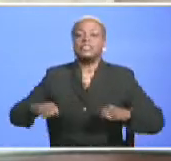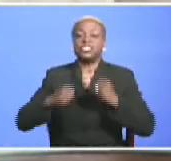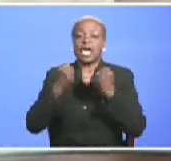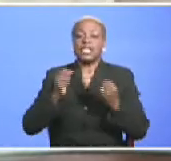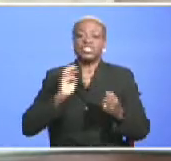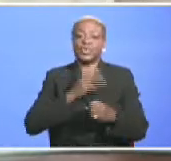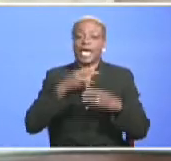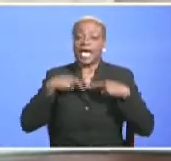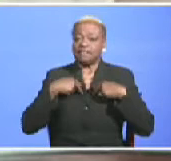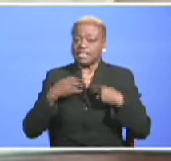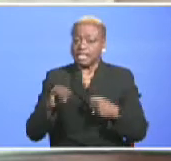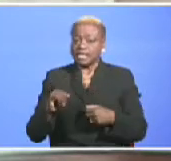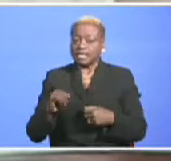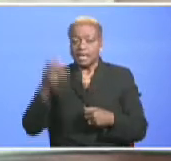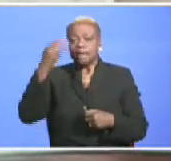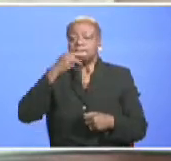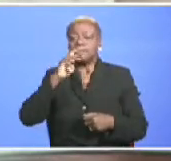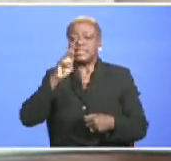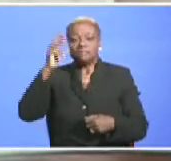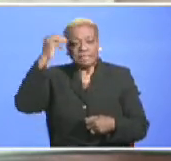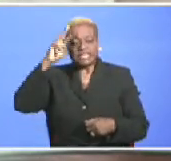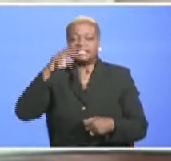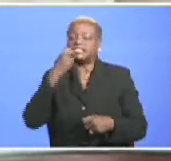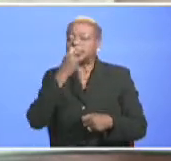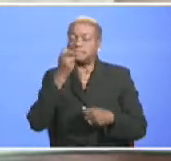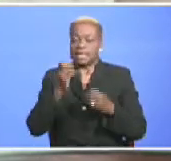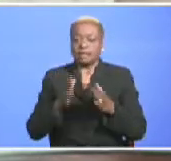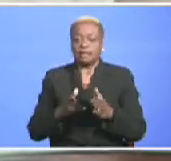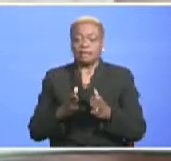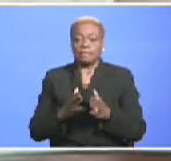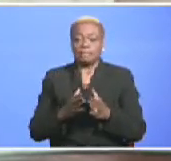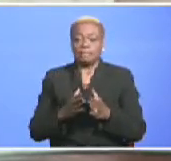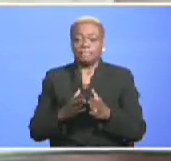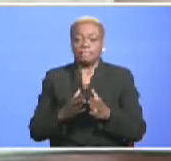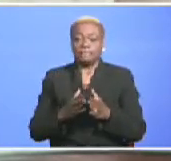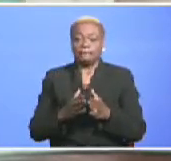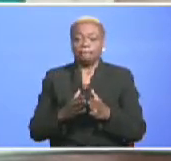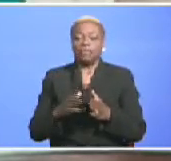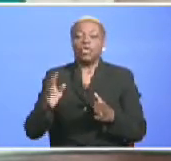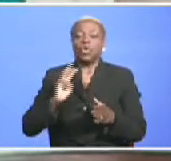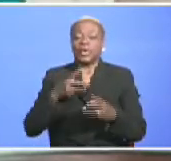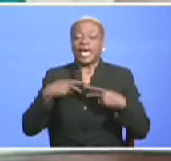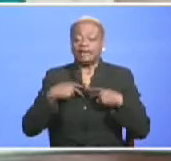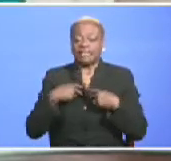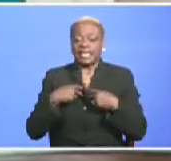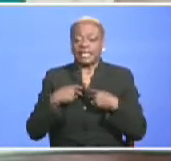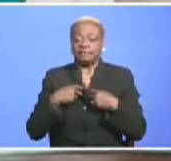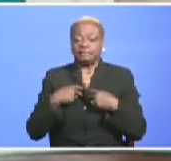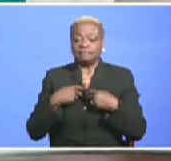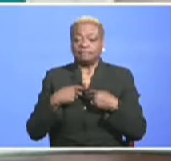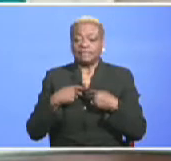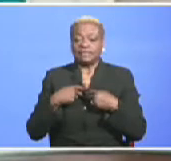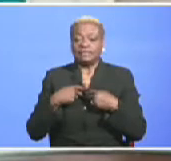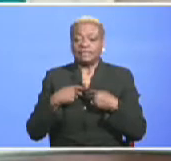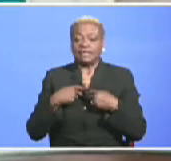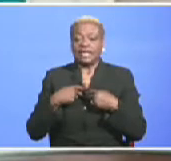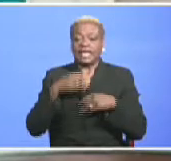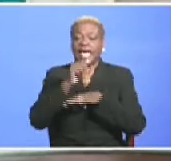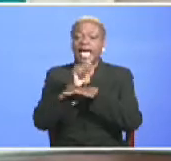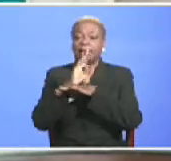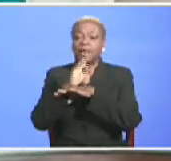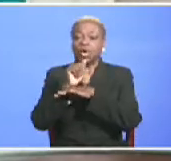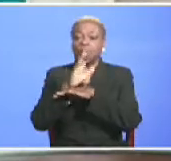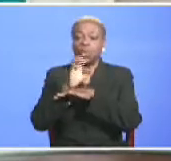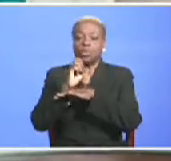having, Mr. Speaker, and I just had a meeting with the director on my break today, the challenge we are having, Mr. Speaker, in the case of Abaco is there